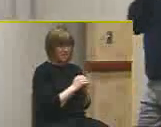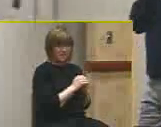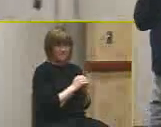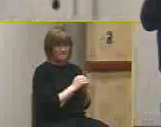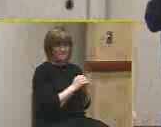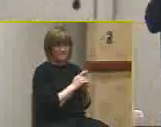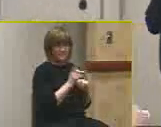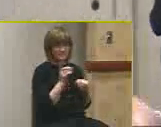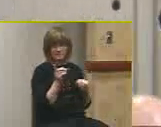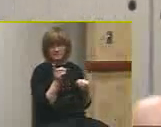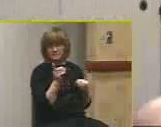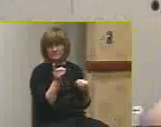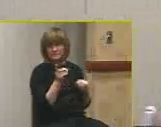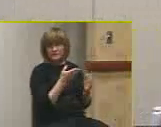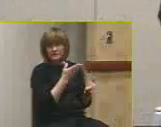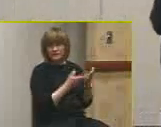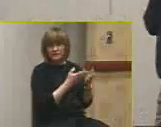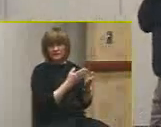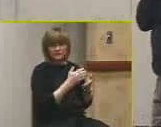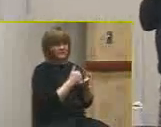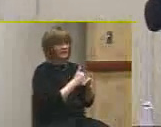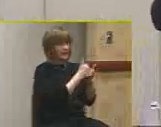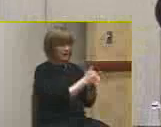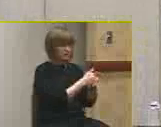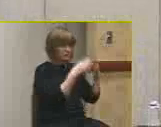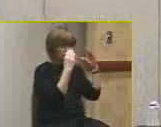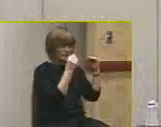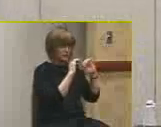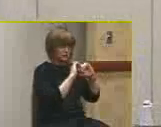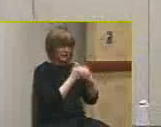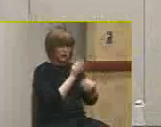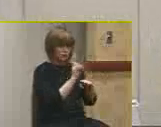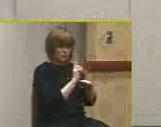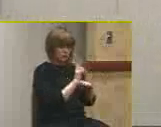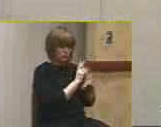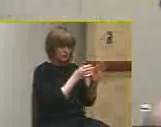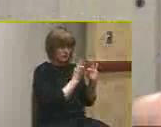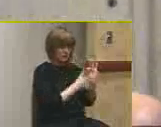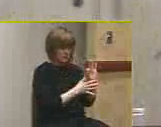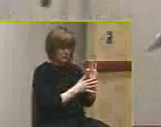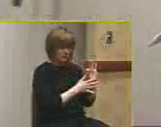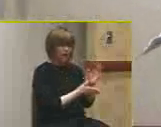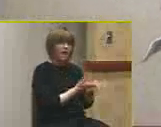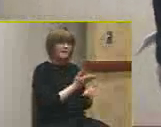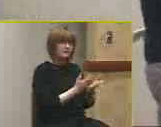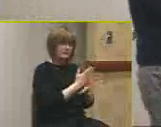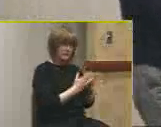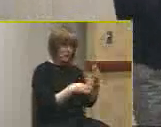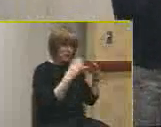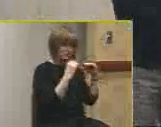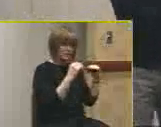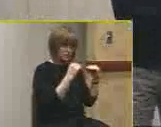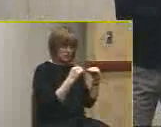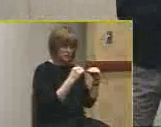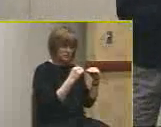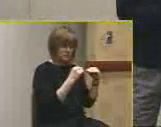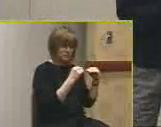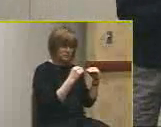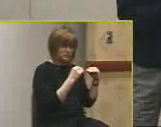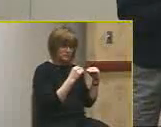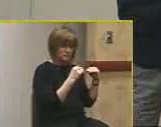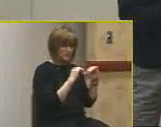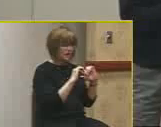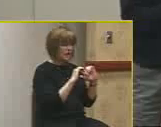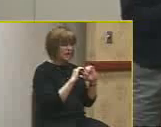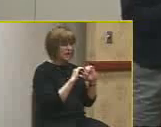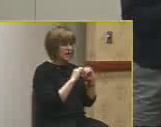Maybe help him or teach him how to use an interpreter correctly. So maybe part of our instruction needs to be